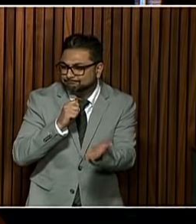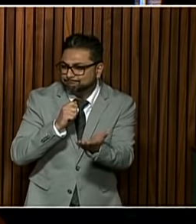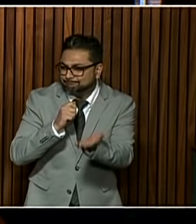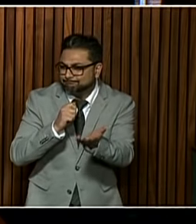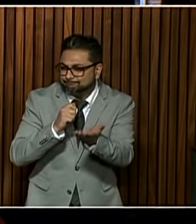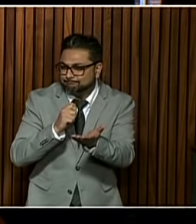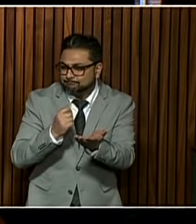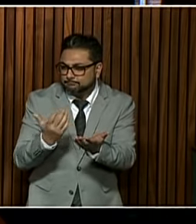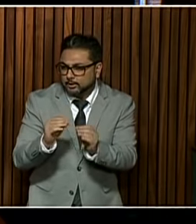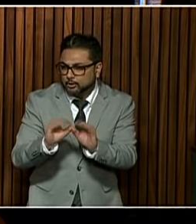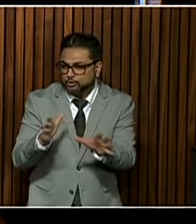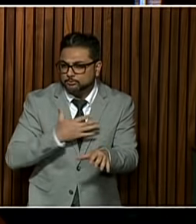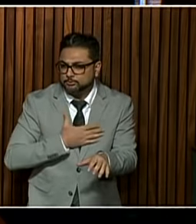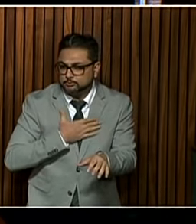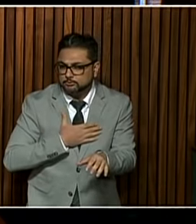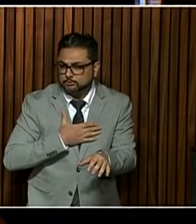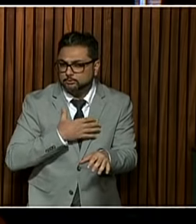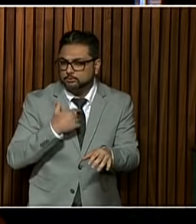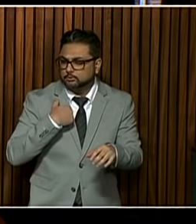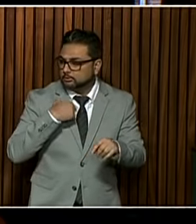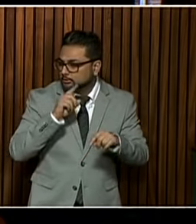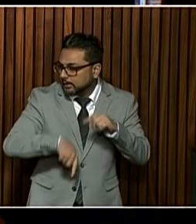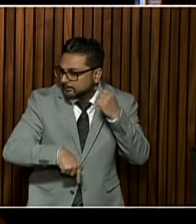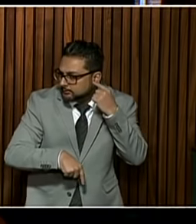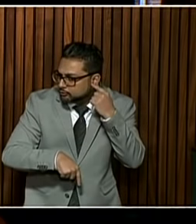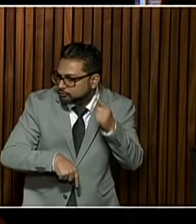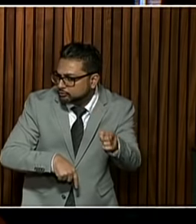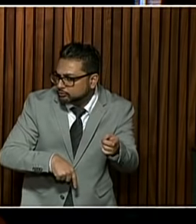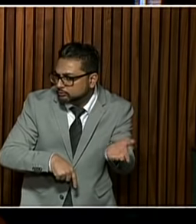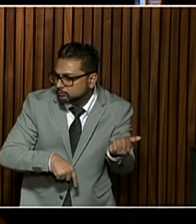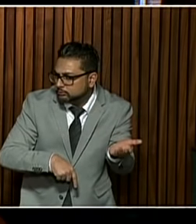Kari, we can't hear you.